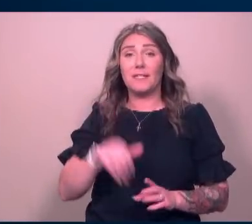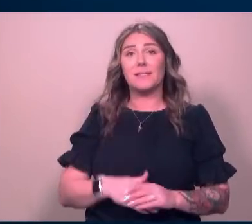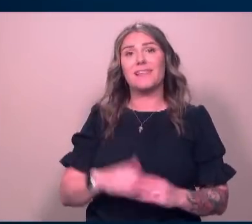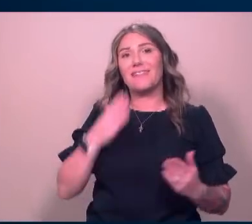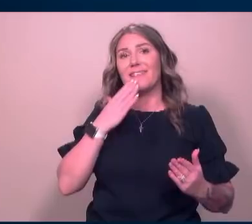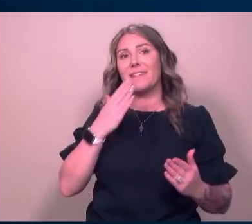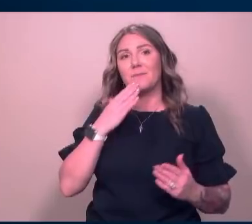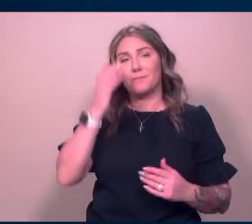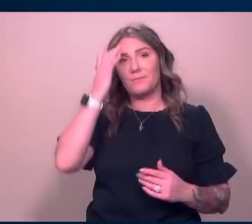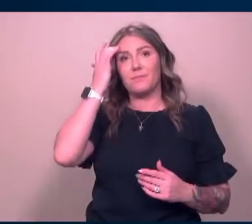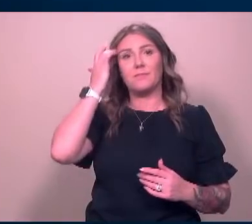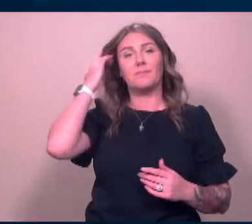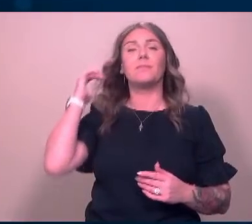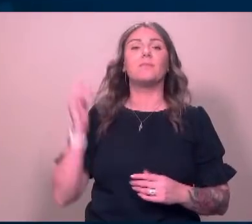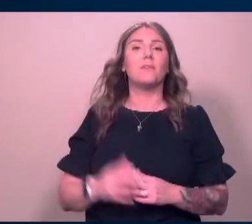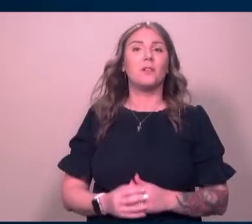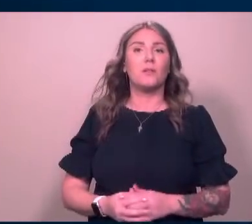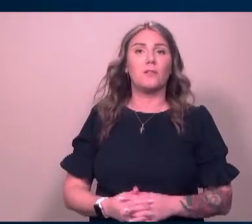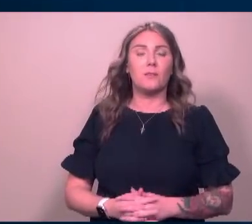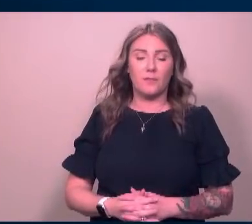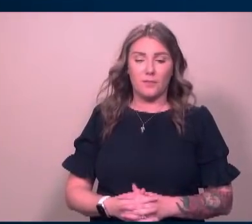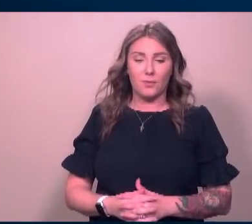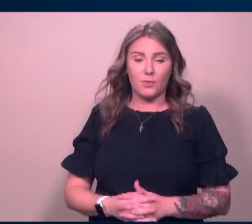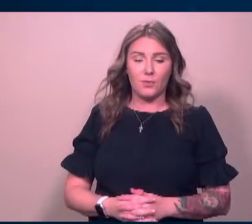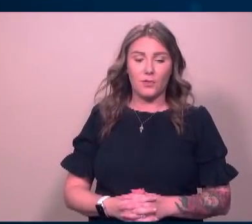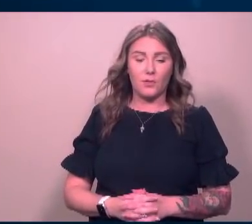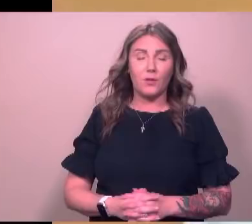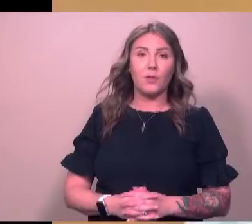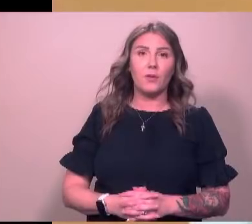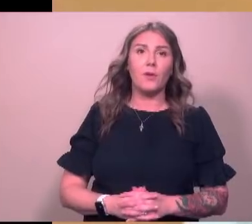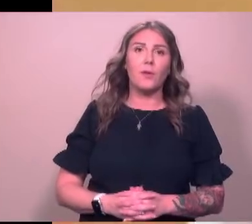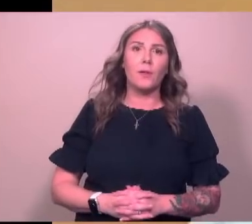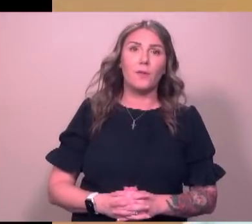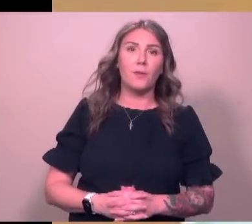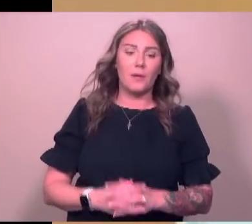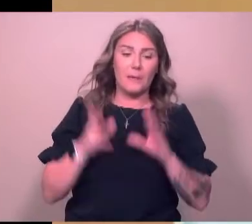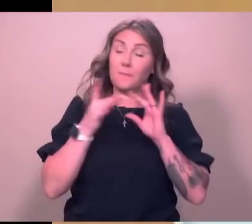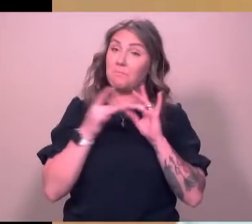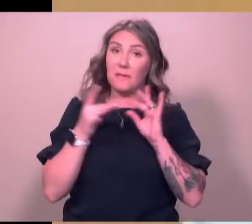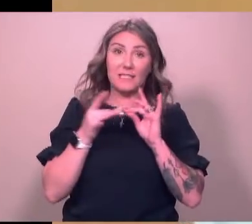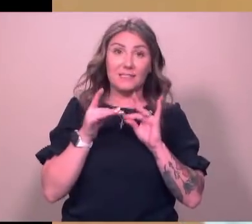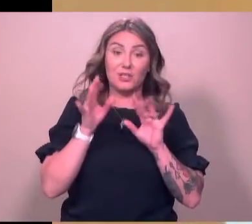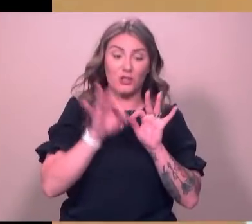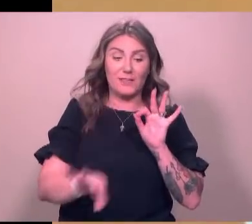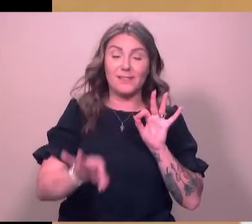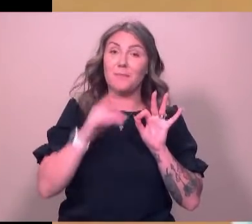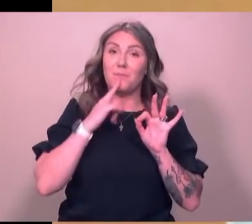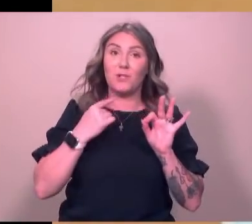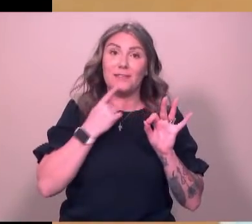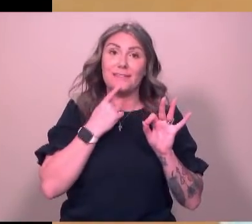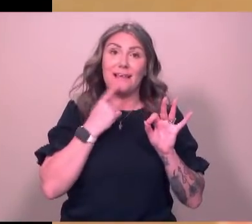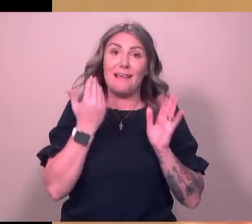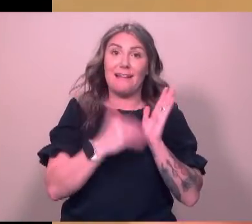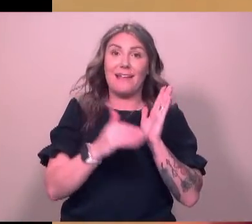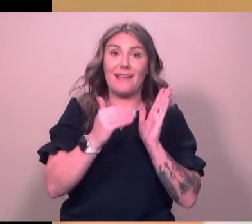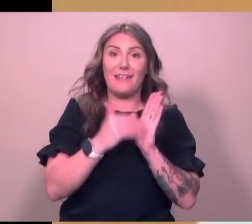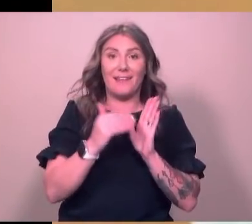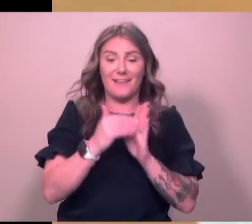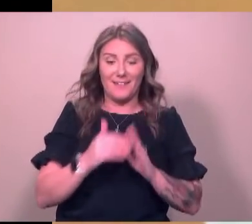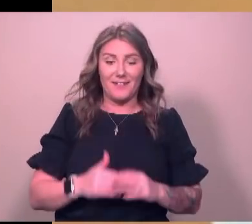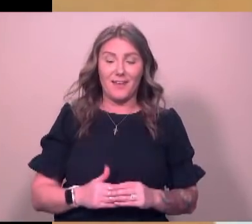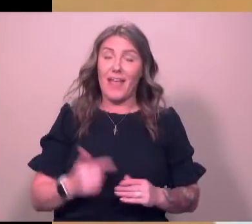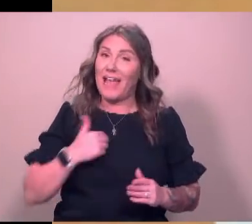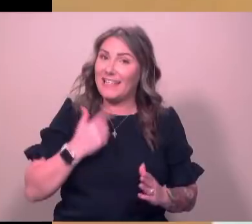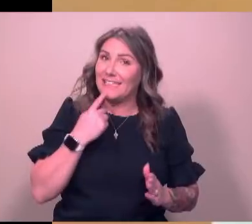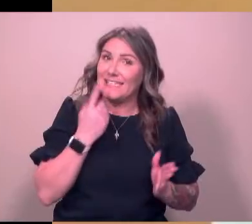you, Ahmad. Jen. The messaging is simple. We've said it over and over again, and I say it over